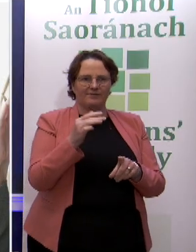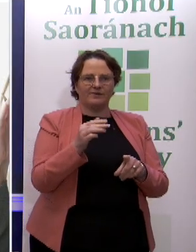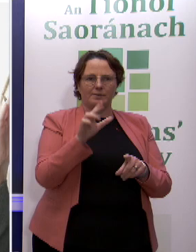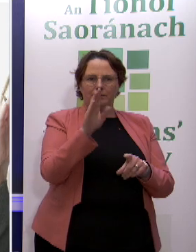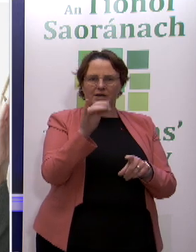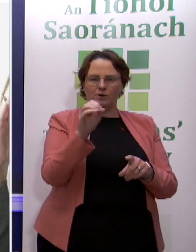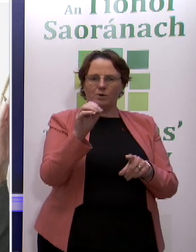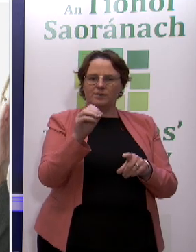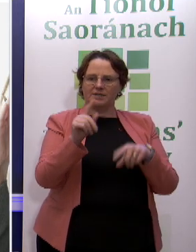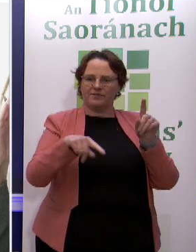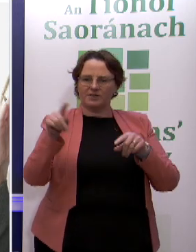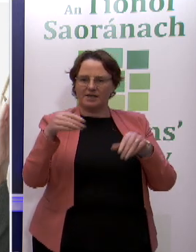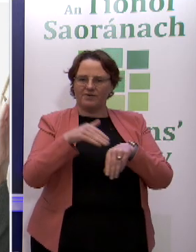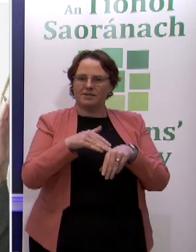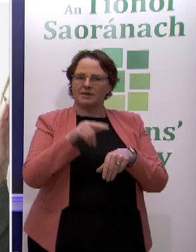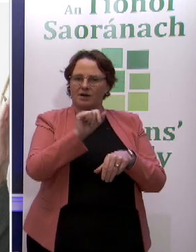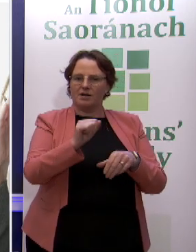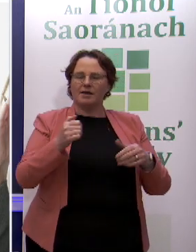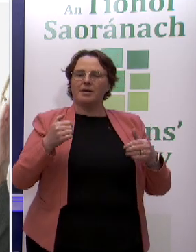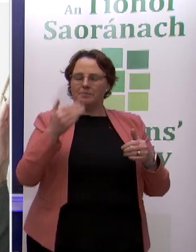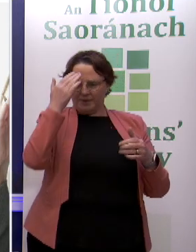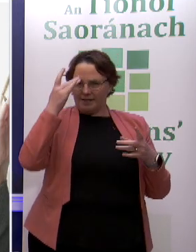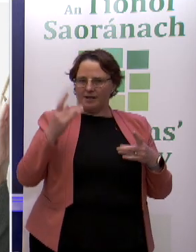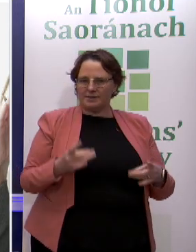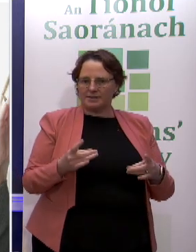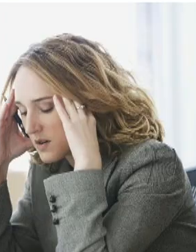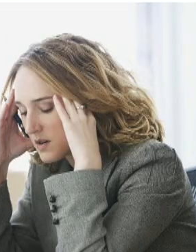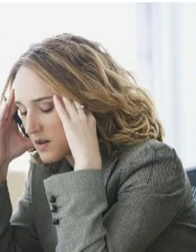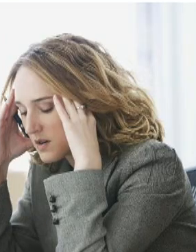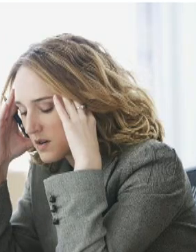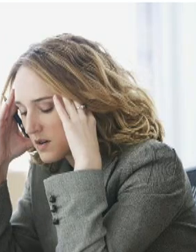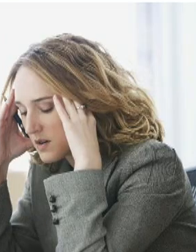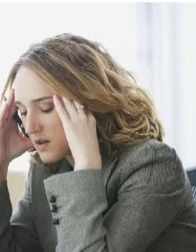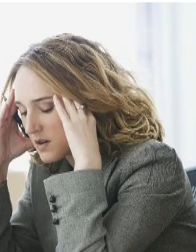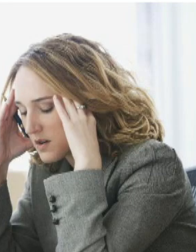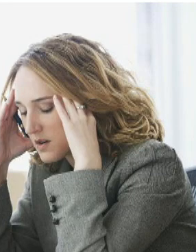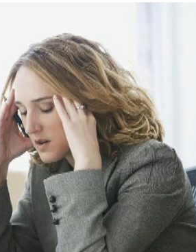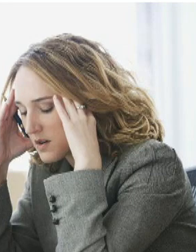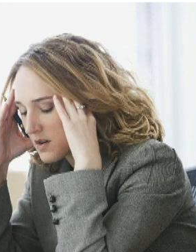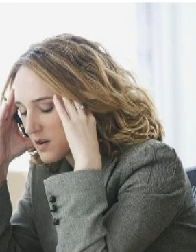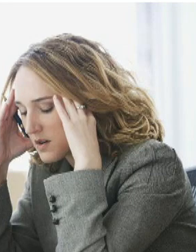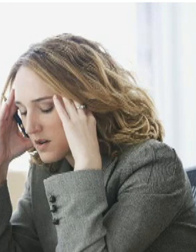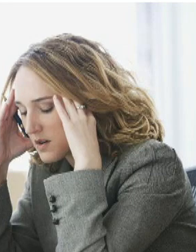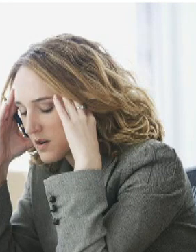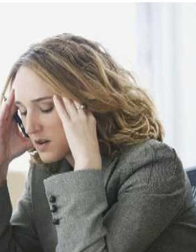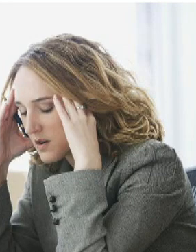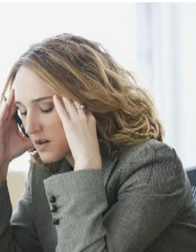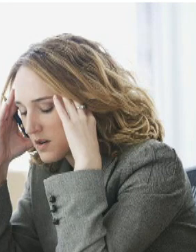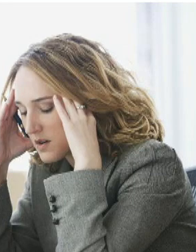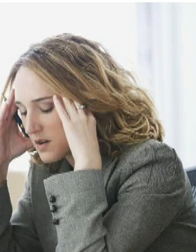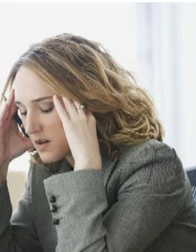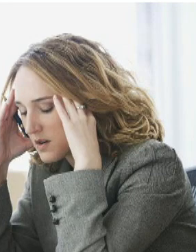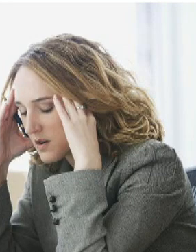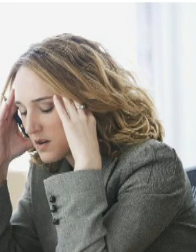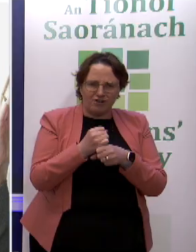So in the bottom right-hand corner there is just a sort of an image to try and capture this idea that stress and